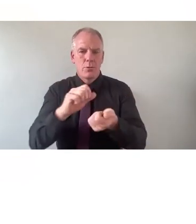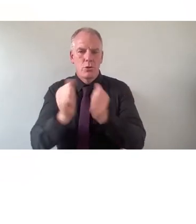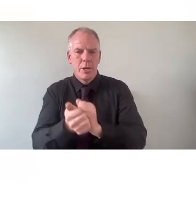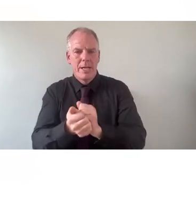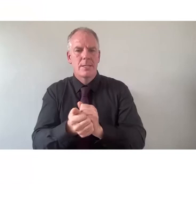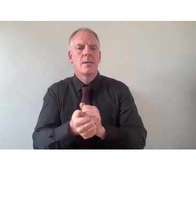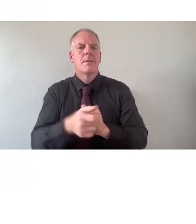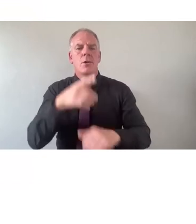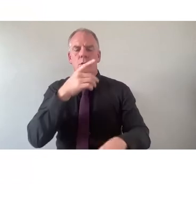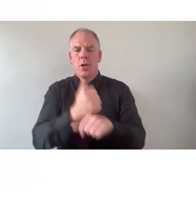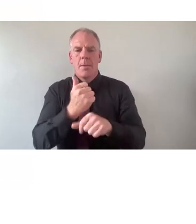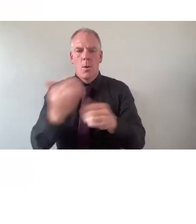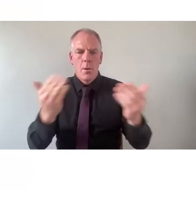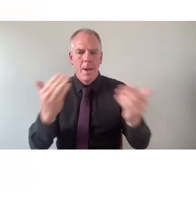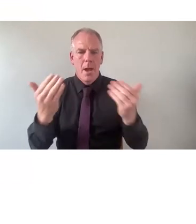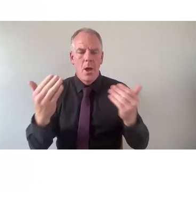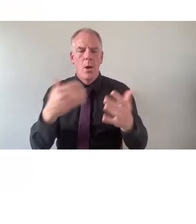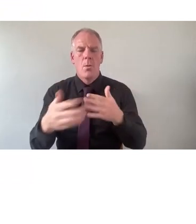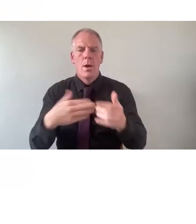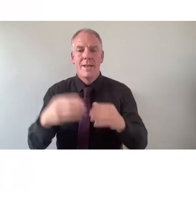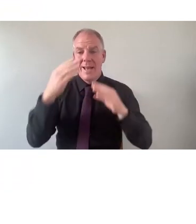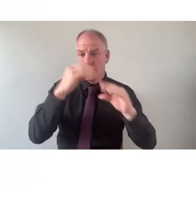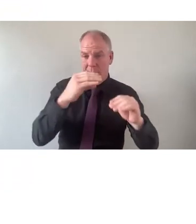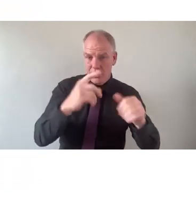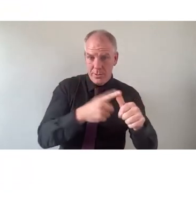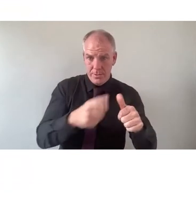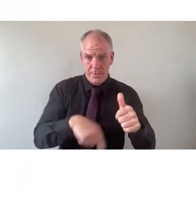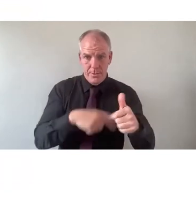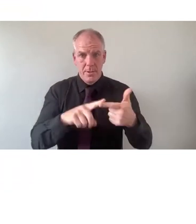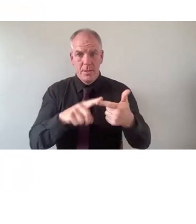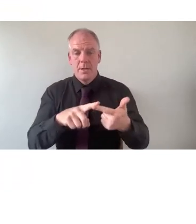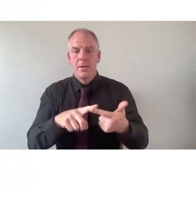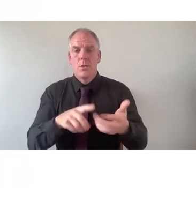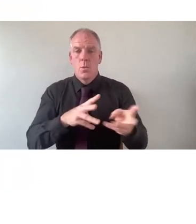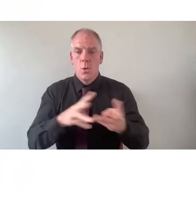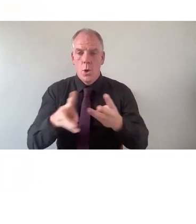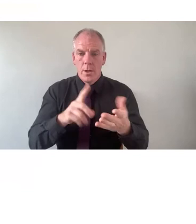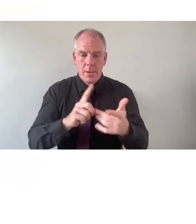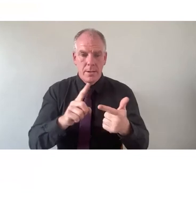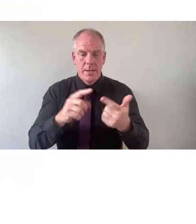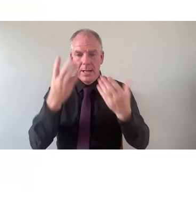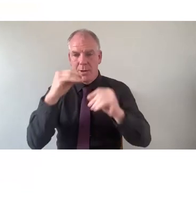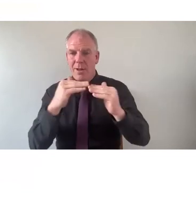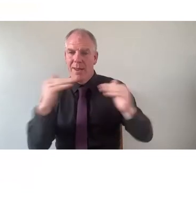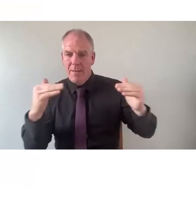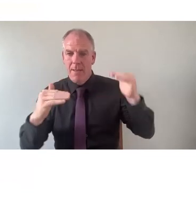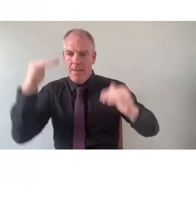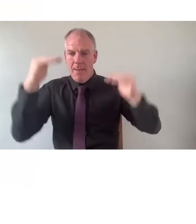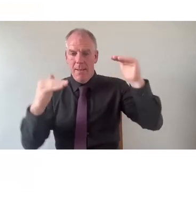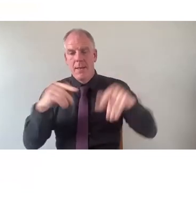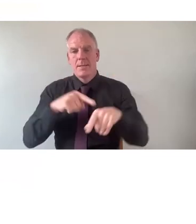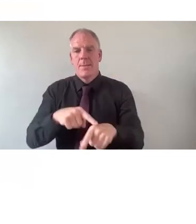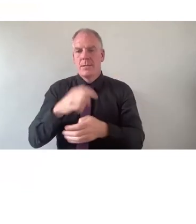In terms of comparison, I think, you know, we compared, you know, the education level as well of Ireland, you know, compared to other